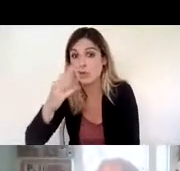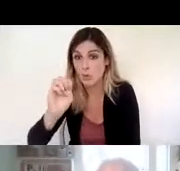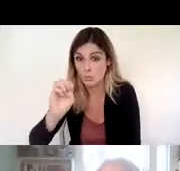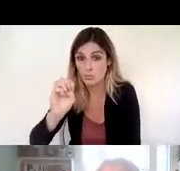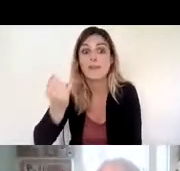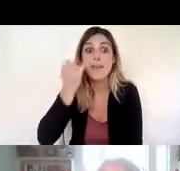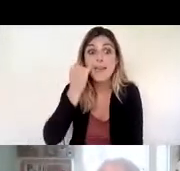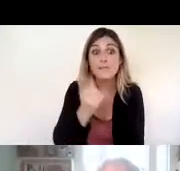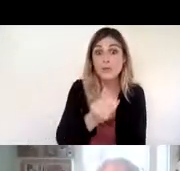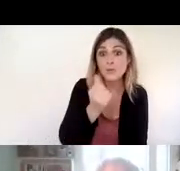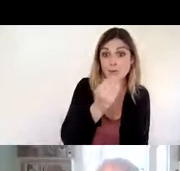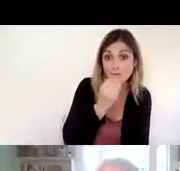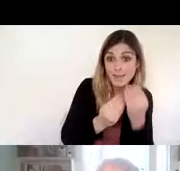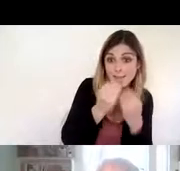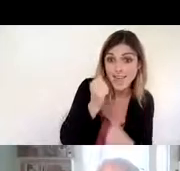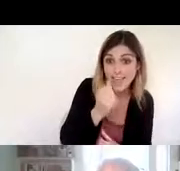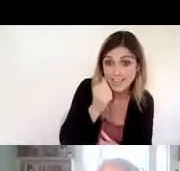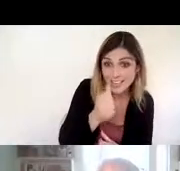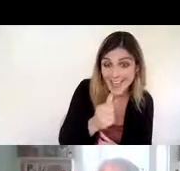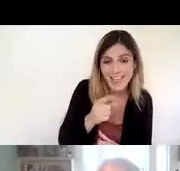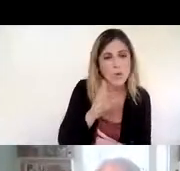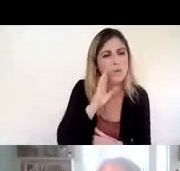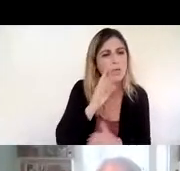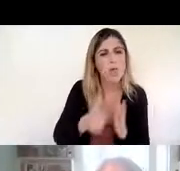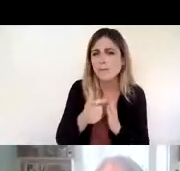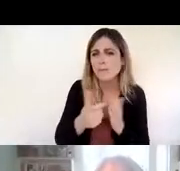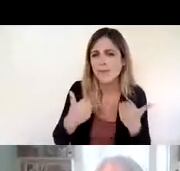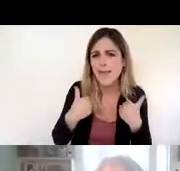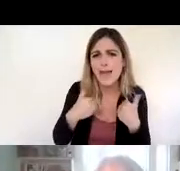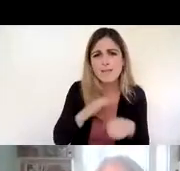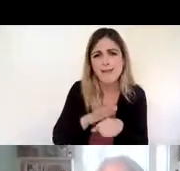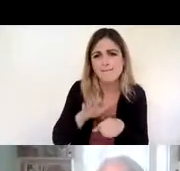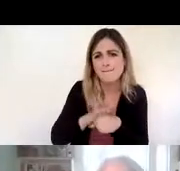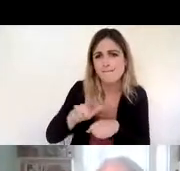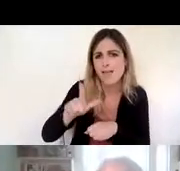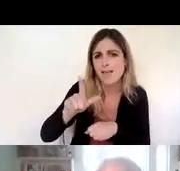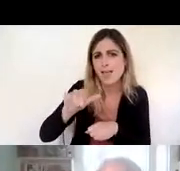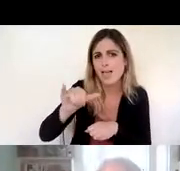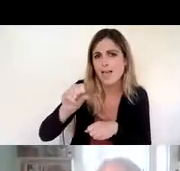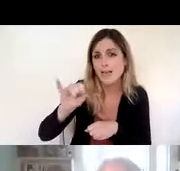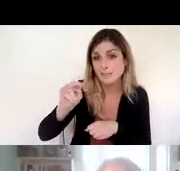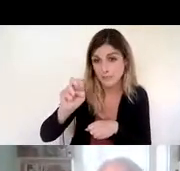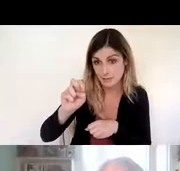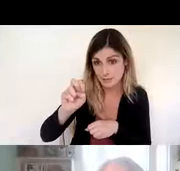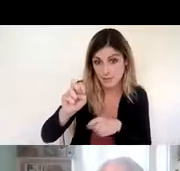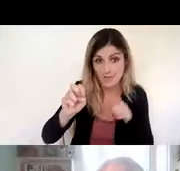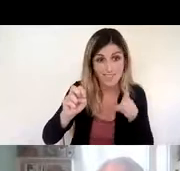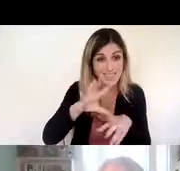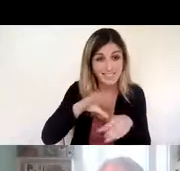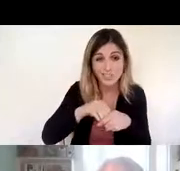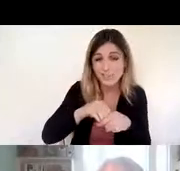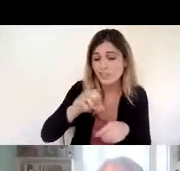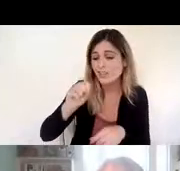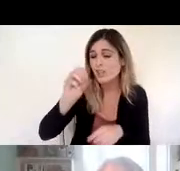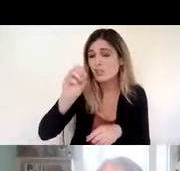daily basis, you're going to automatically get enough lysine. This is a really big food group. It includes all of the soy foods. It includes peanuts